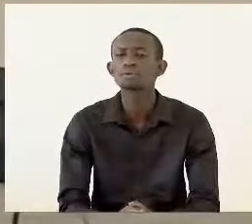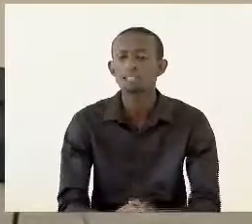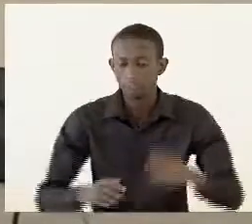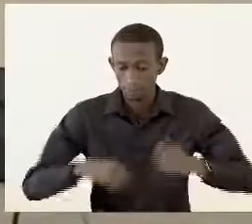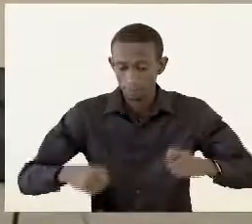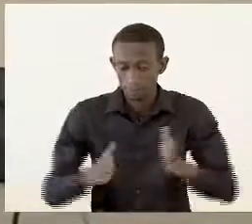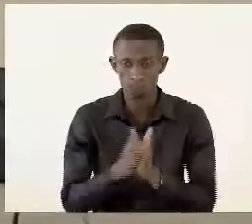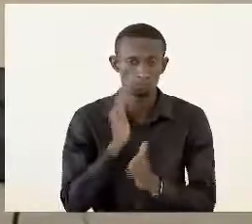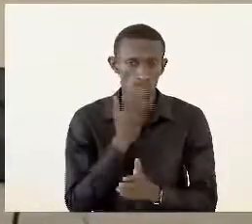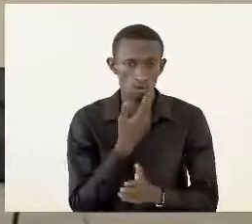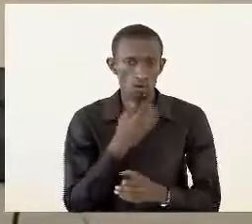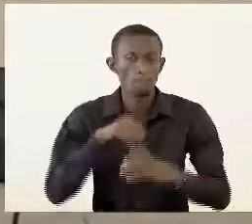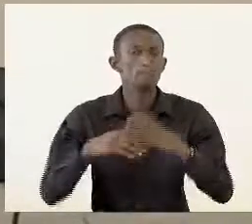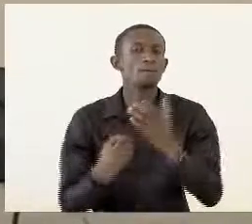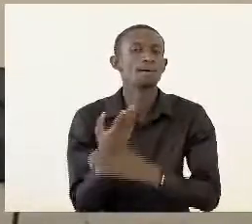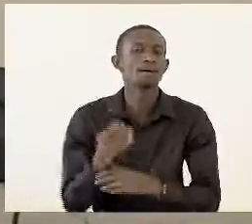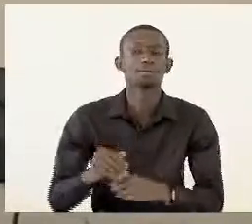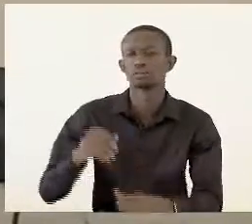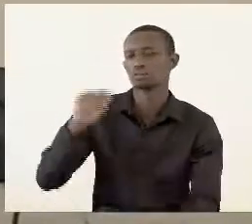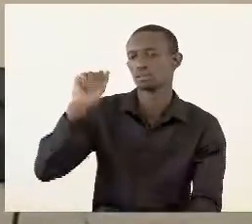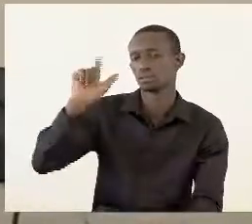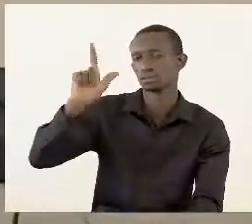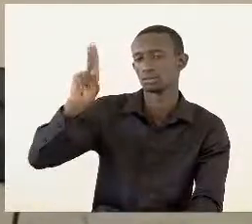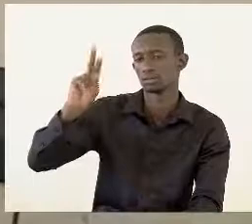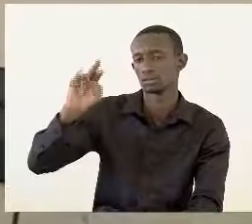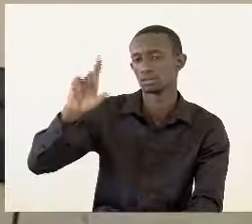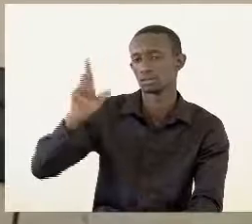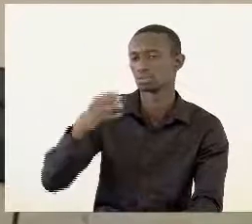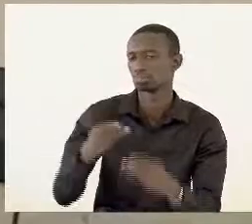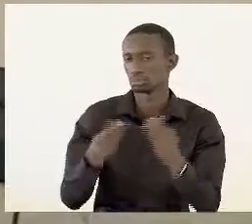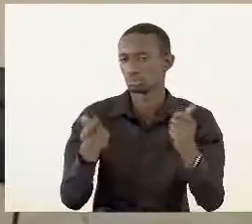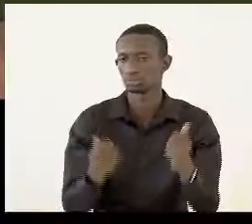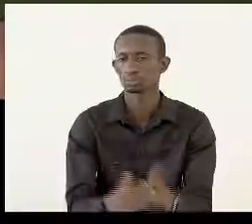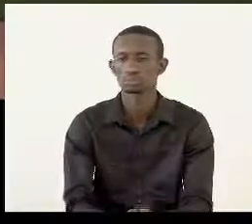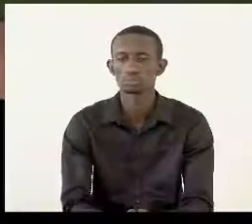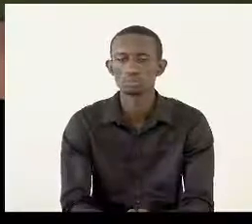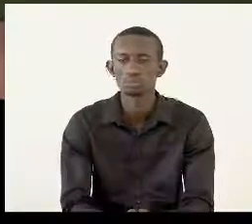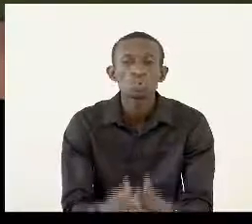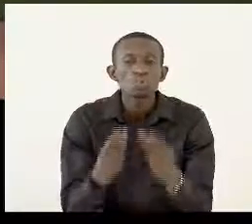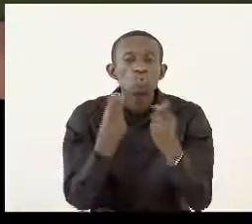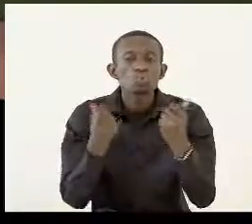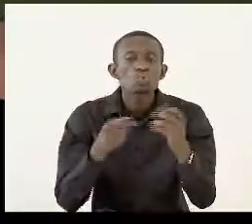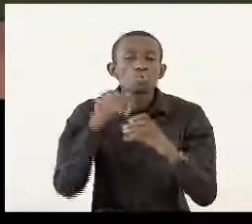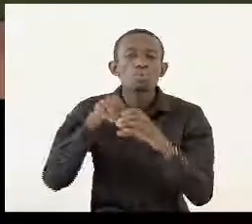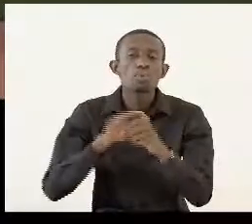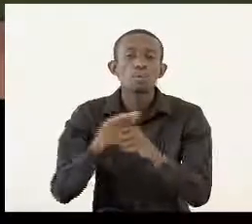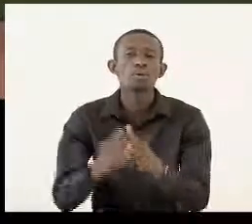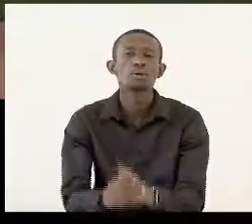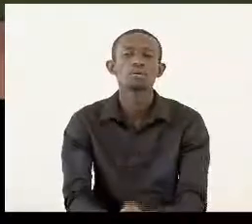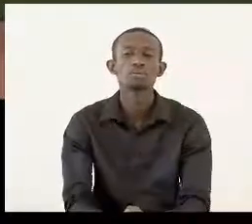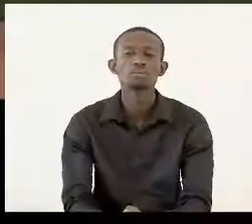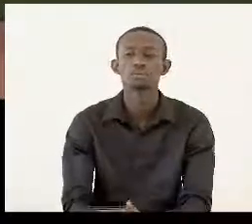Reacting with water, we produce alkaline solutions, solutions containing